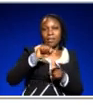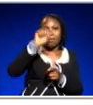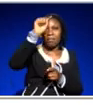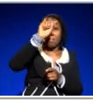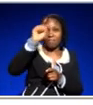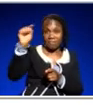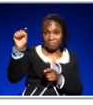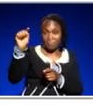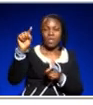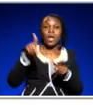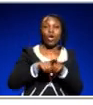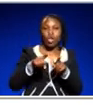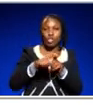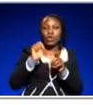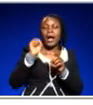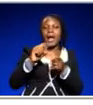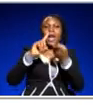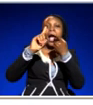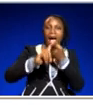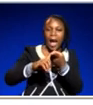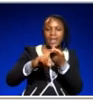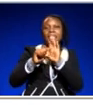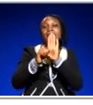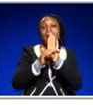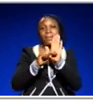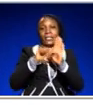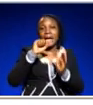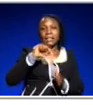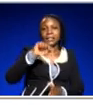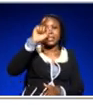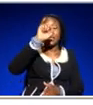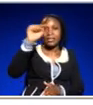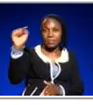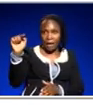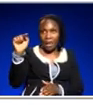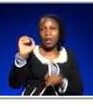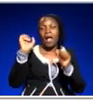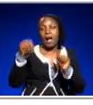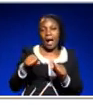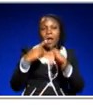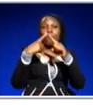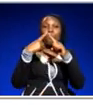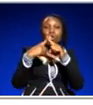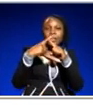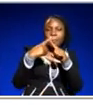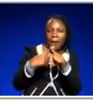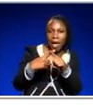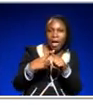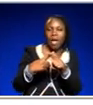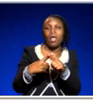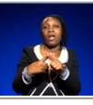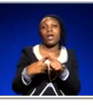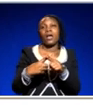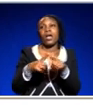add and subtract SADS. Number three, multiply SADS. And